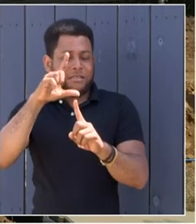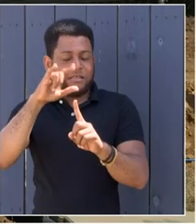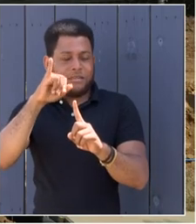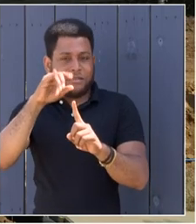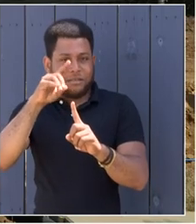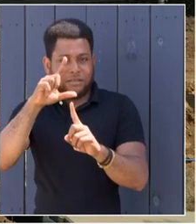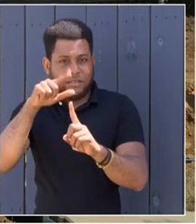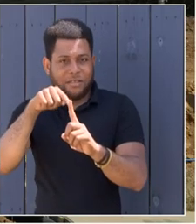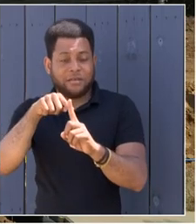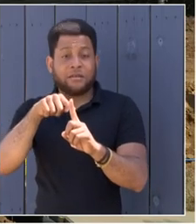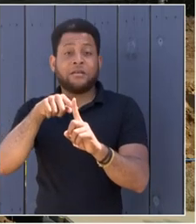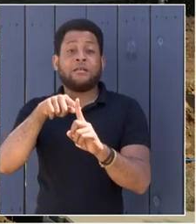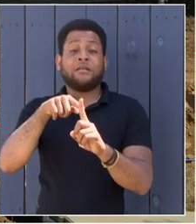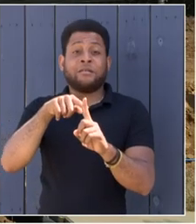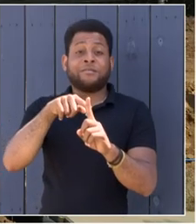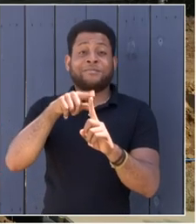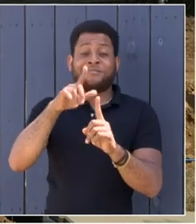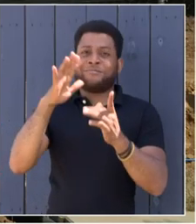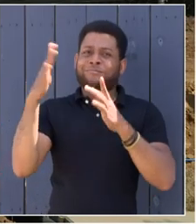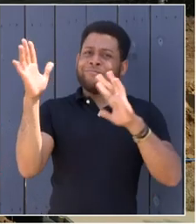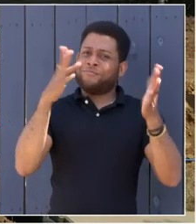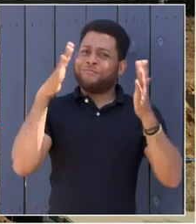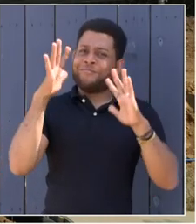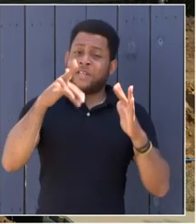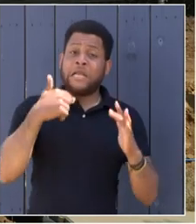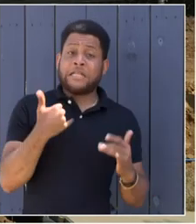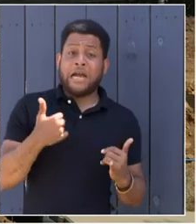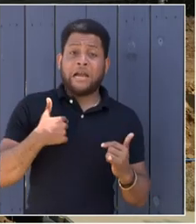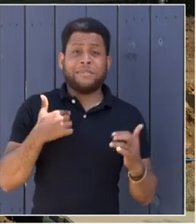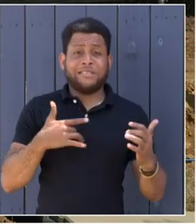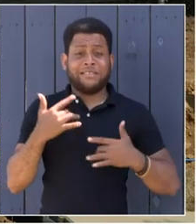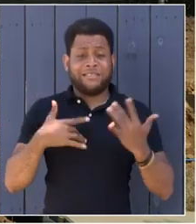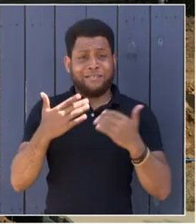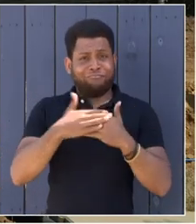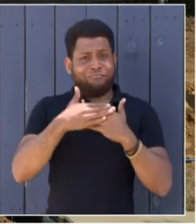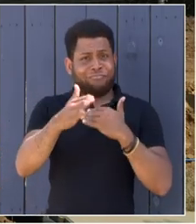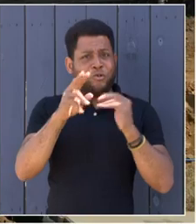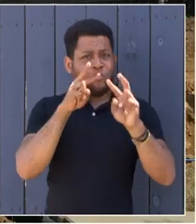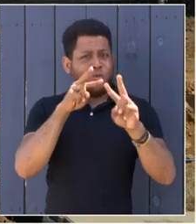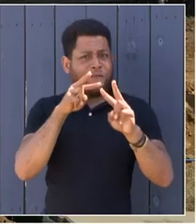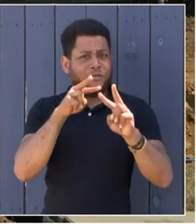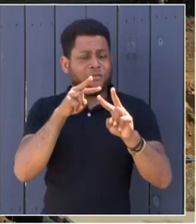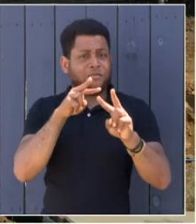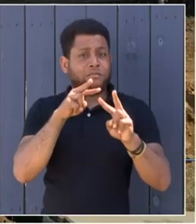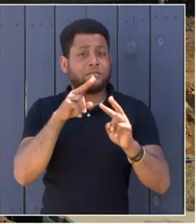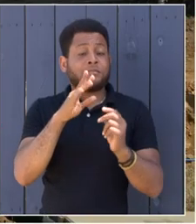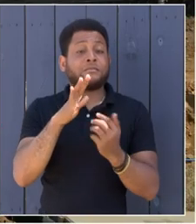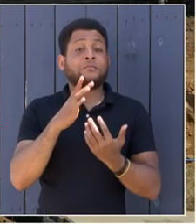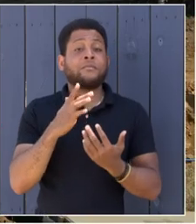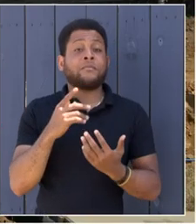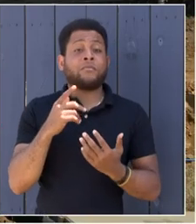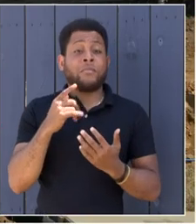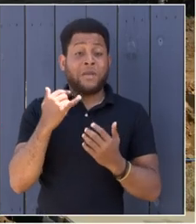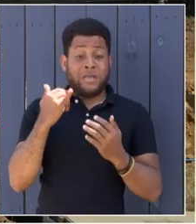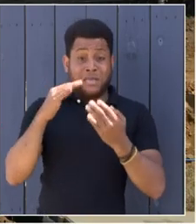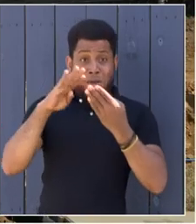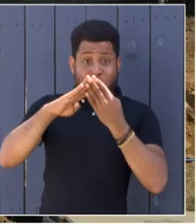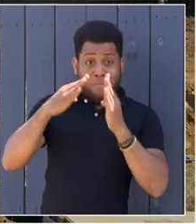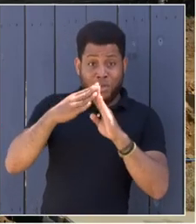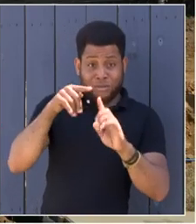And now what the communities have also really fought hard for is we will have